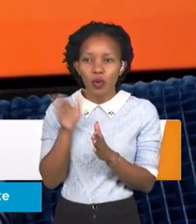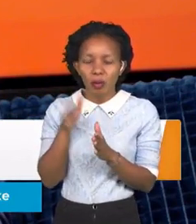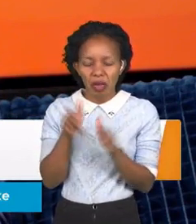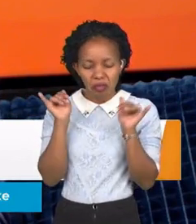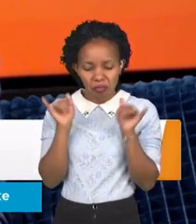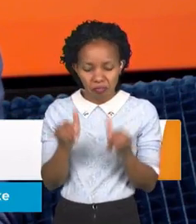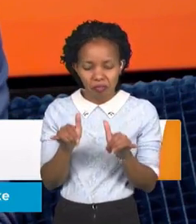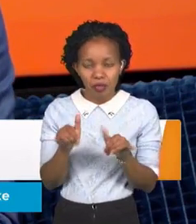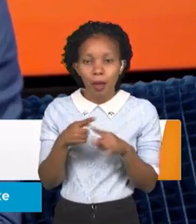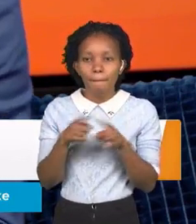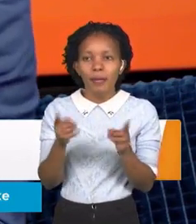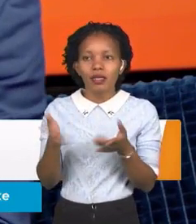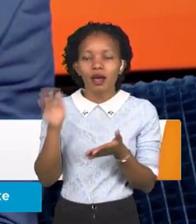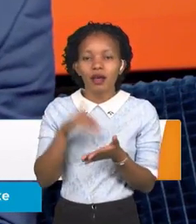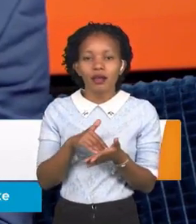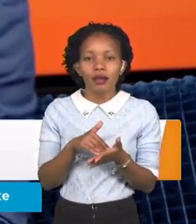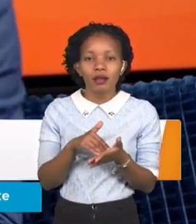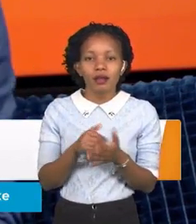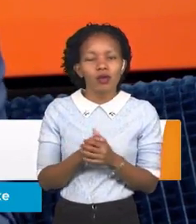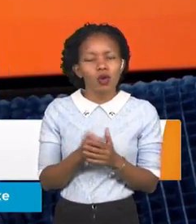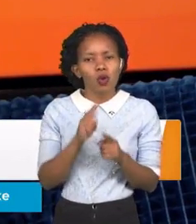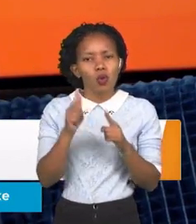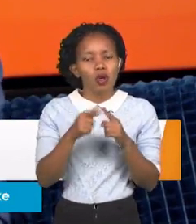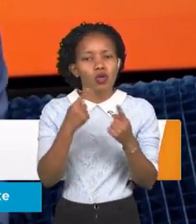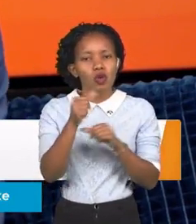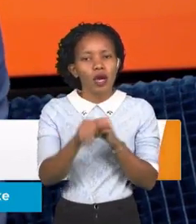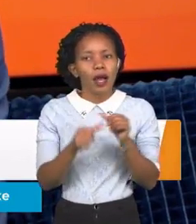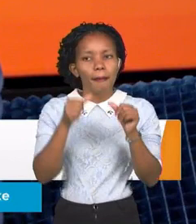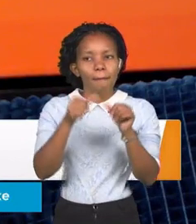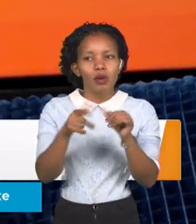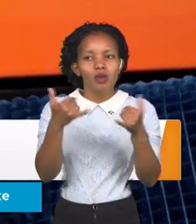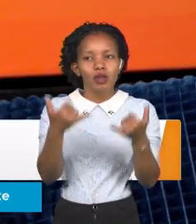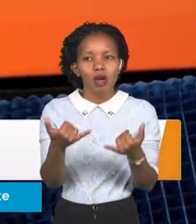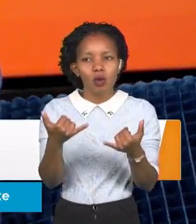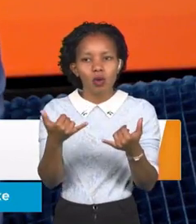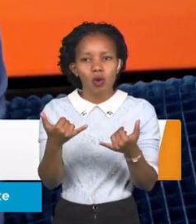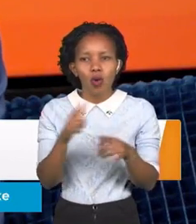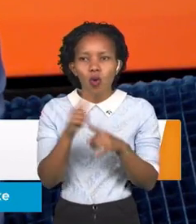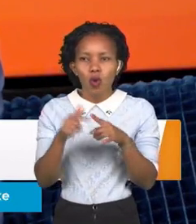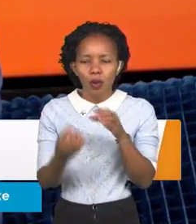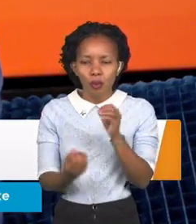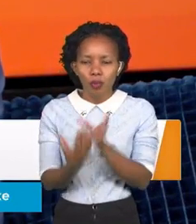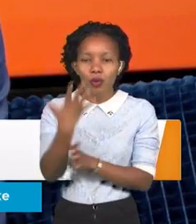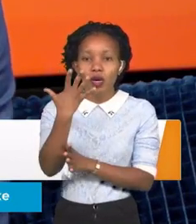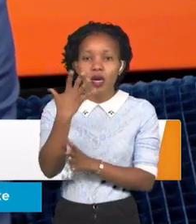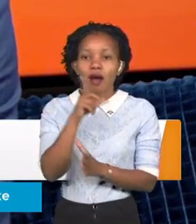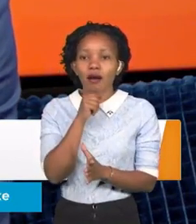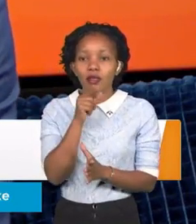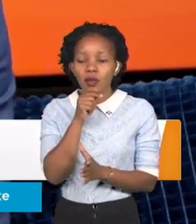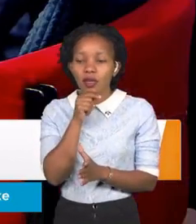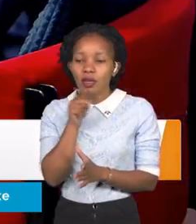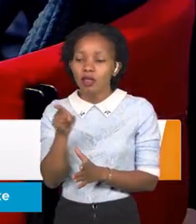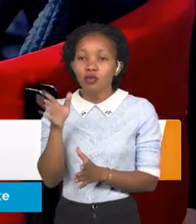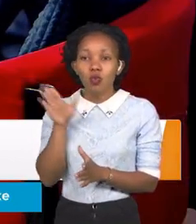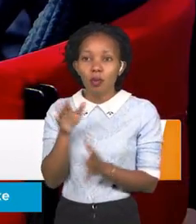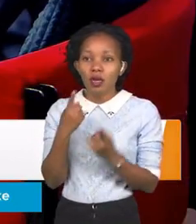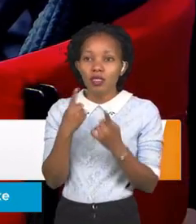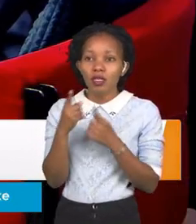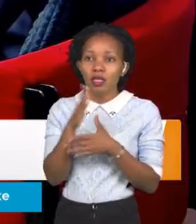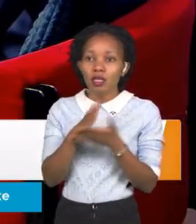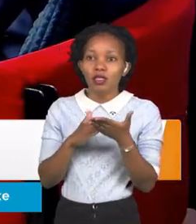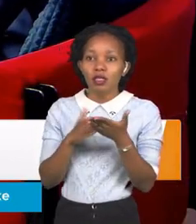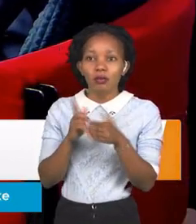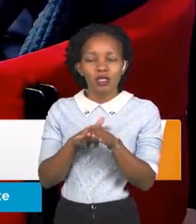stick. But again, Morara, when you talk about, let's talk about now upbringing. You know, as men, Charlotte said, we are